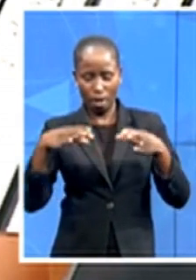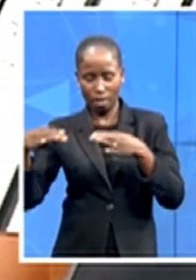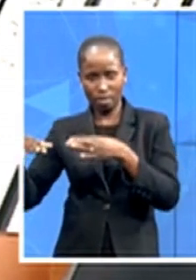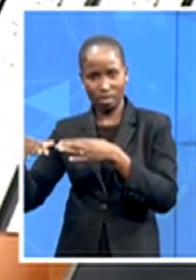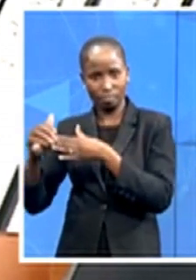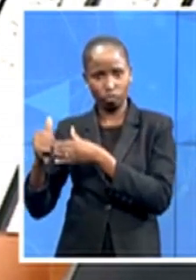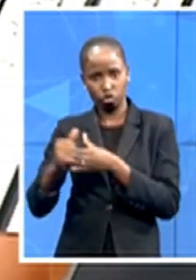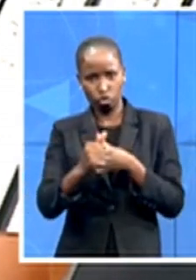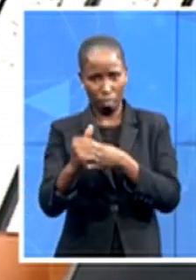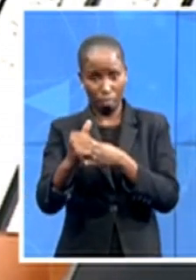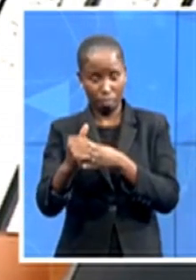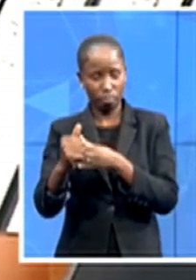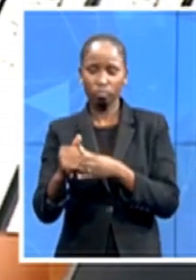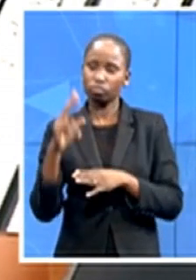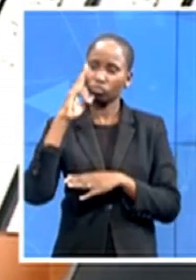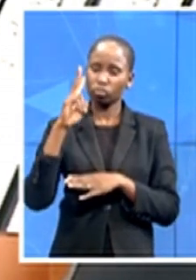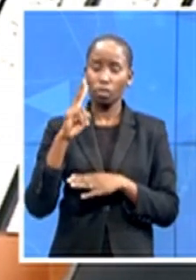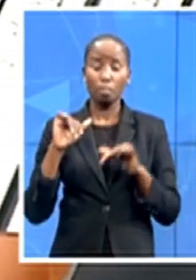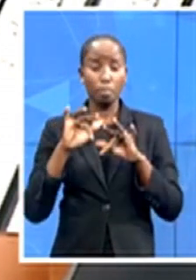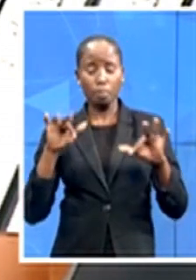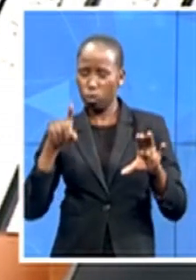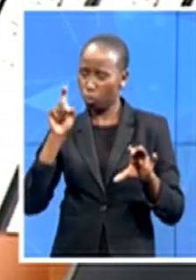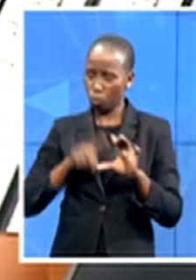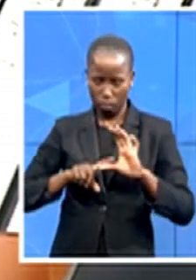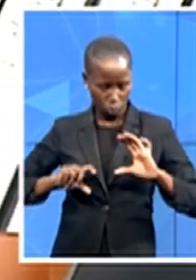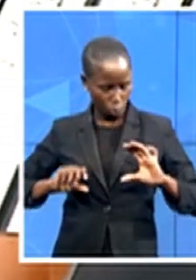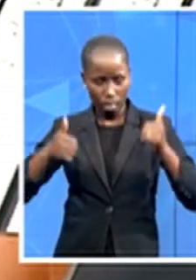individuals enter its ranks.